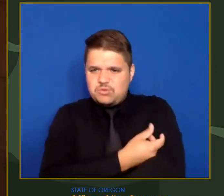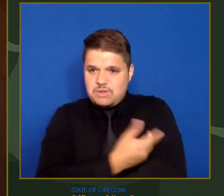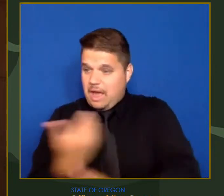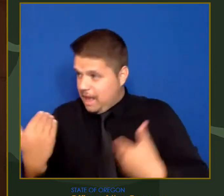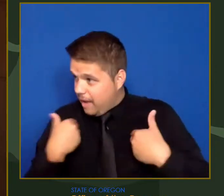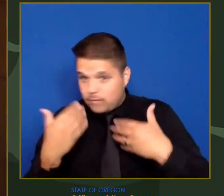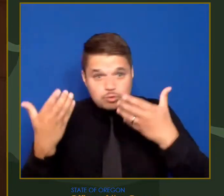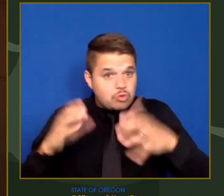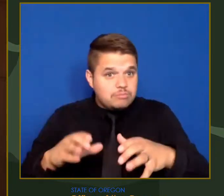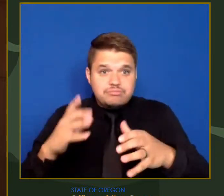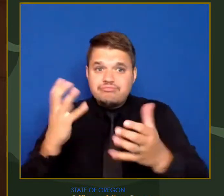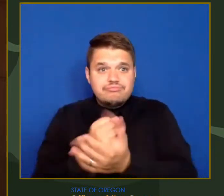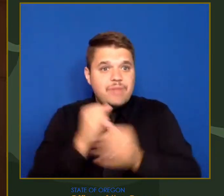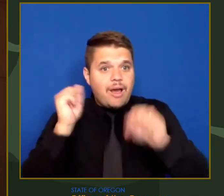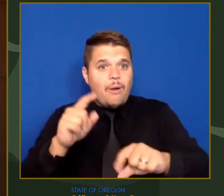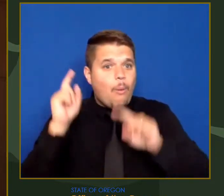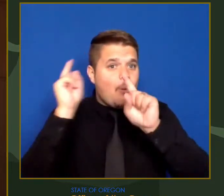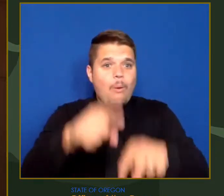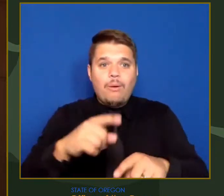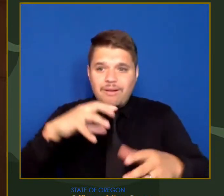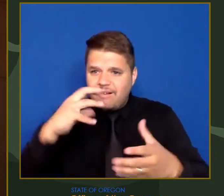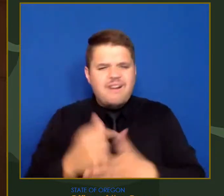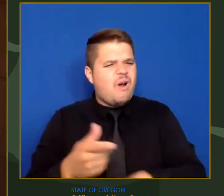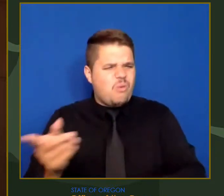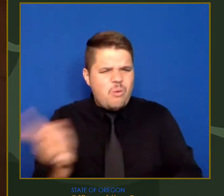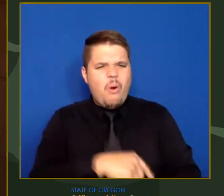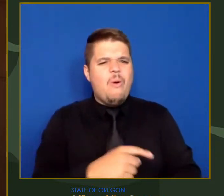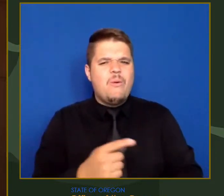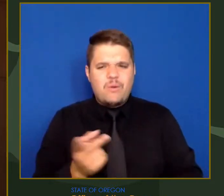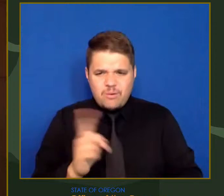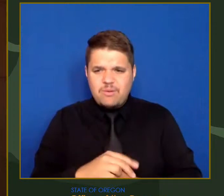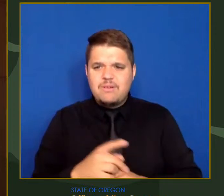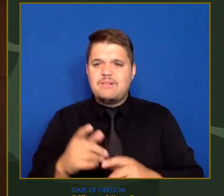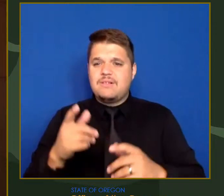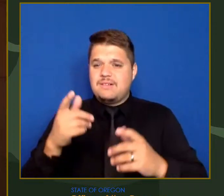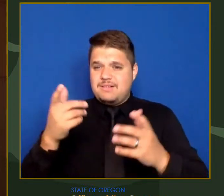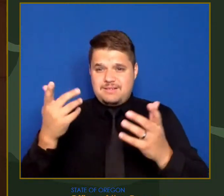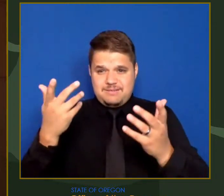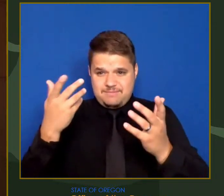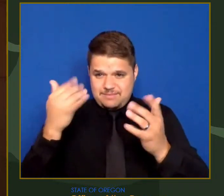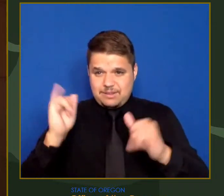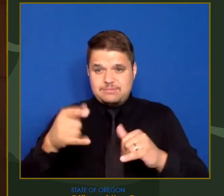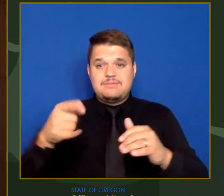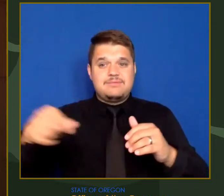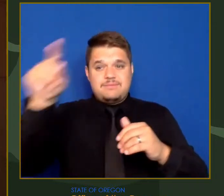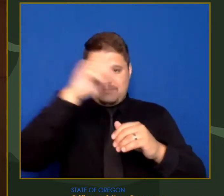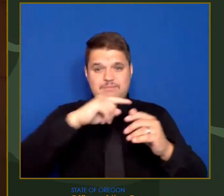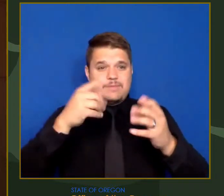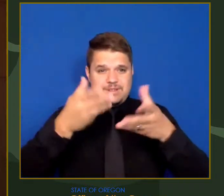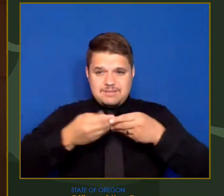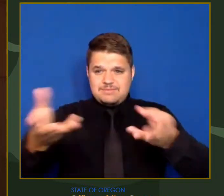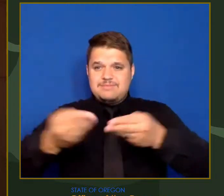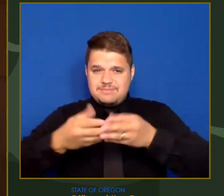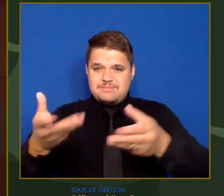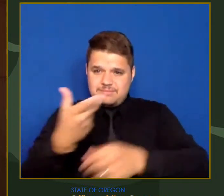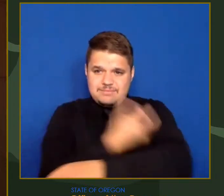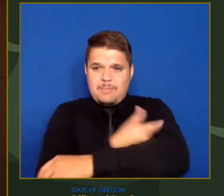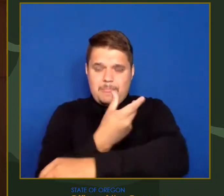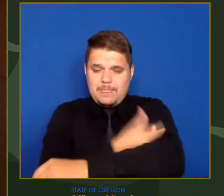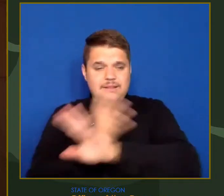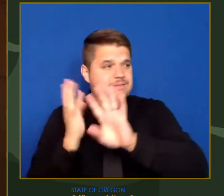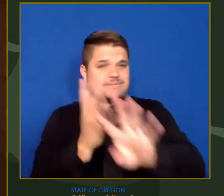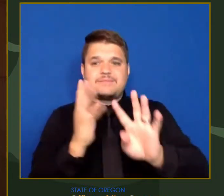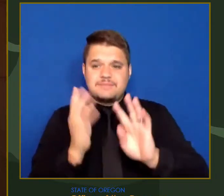have a chance of winning $10,000 at the county level. I want to encourage them to partner with all of us to